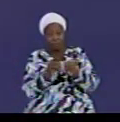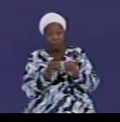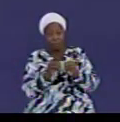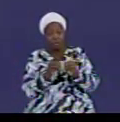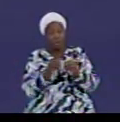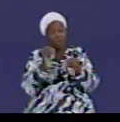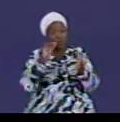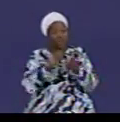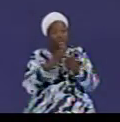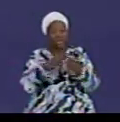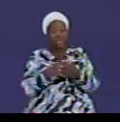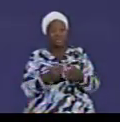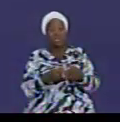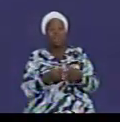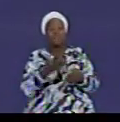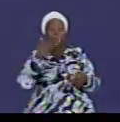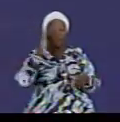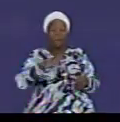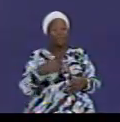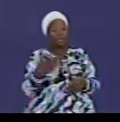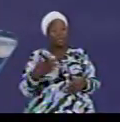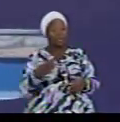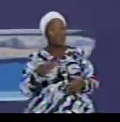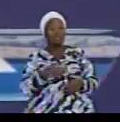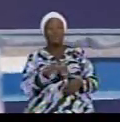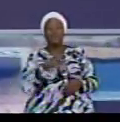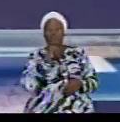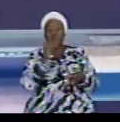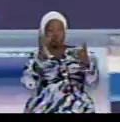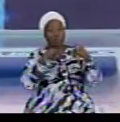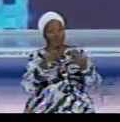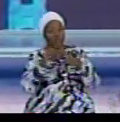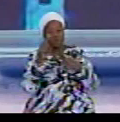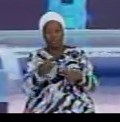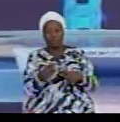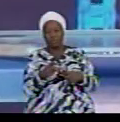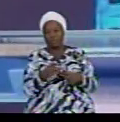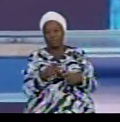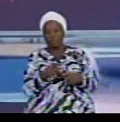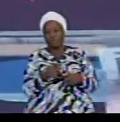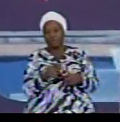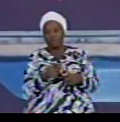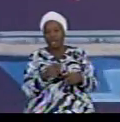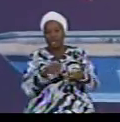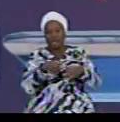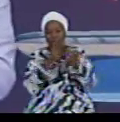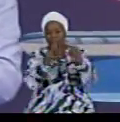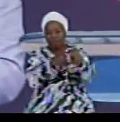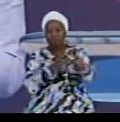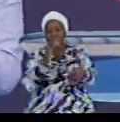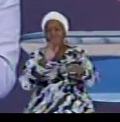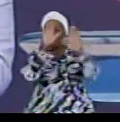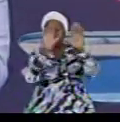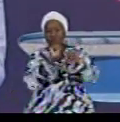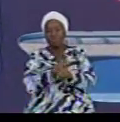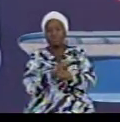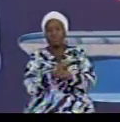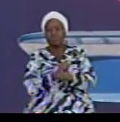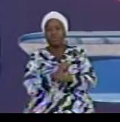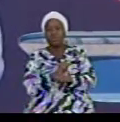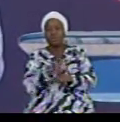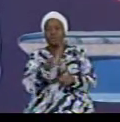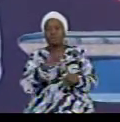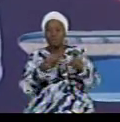lest a worse thing come unto thee. How will your miracle last? You don't go back to the